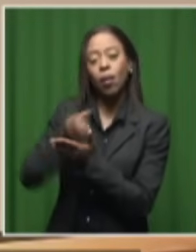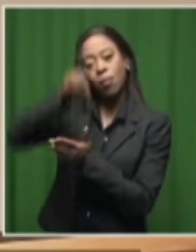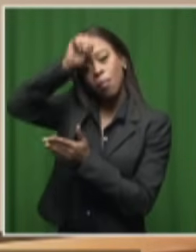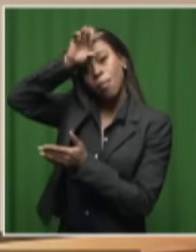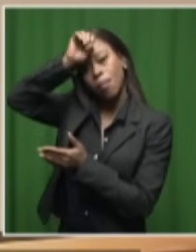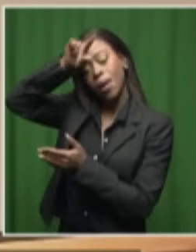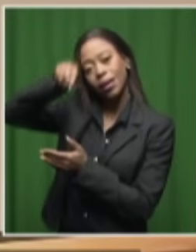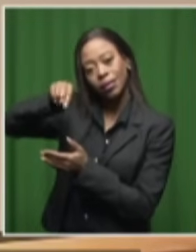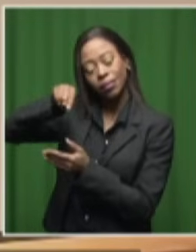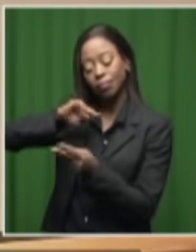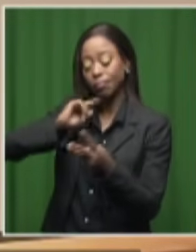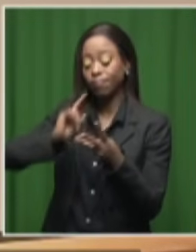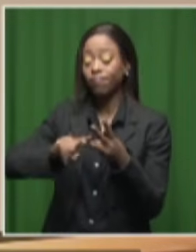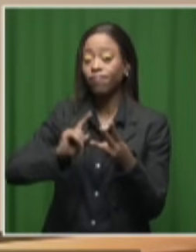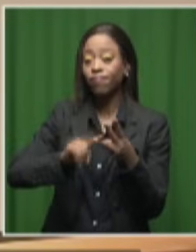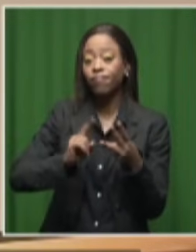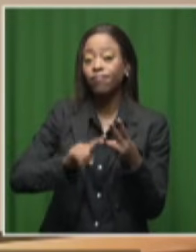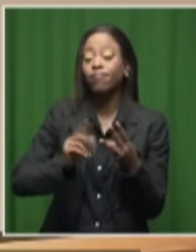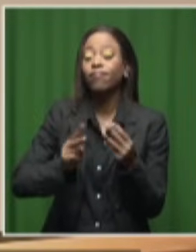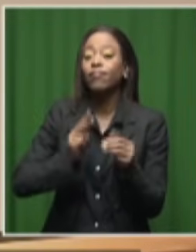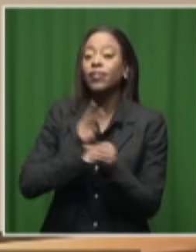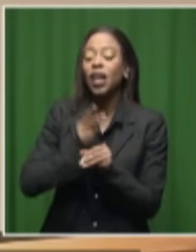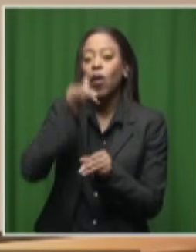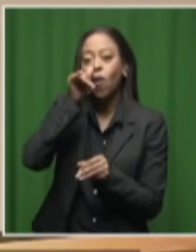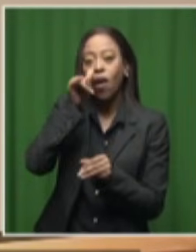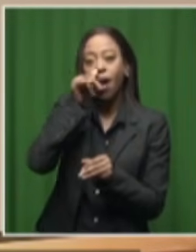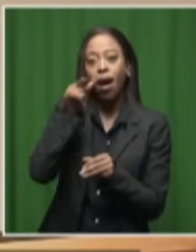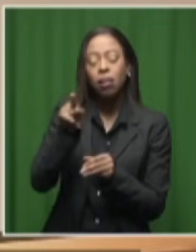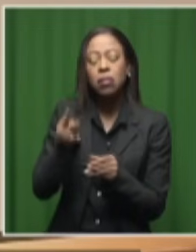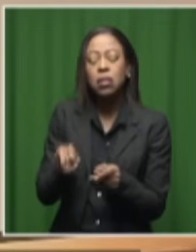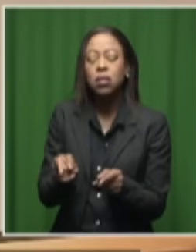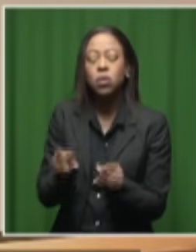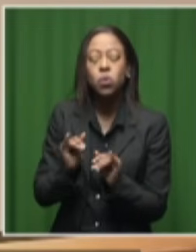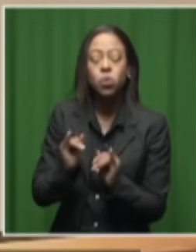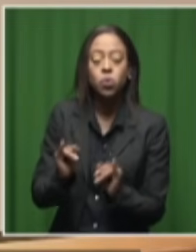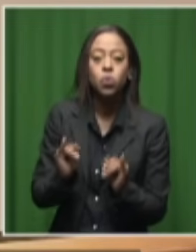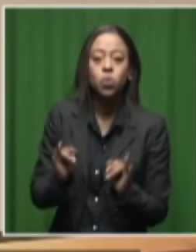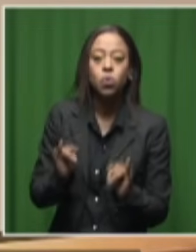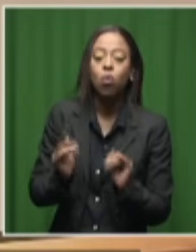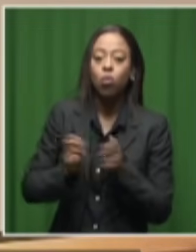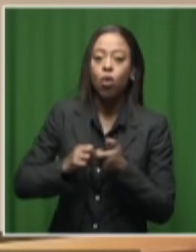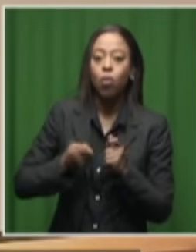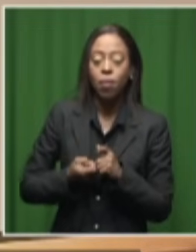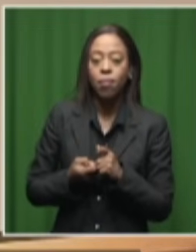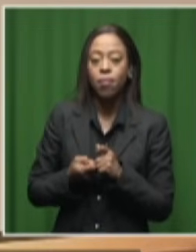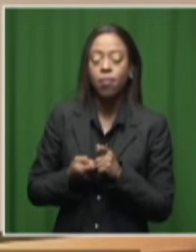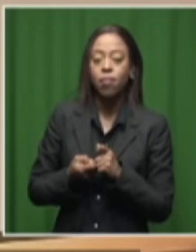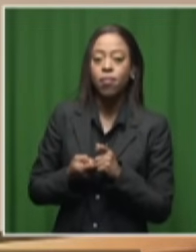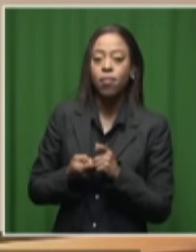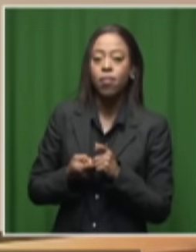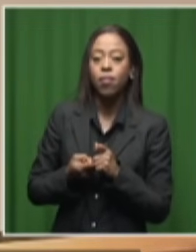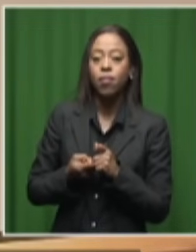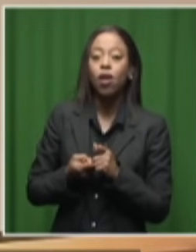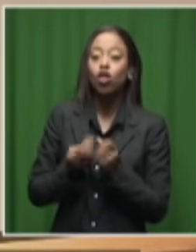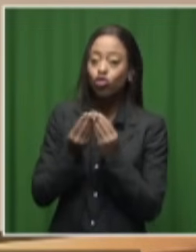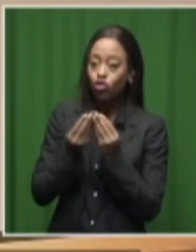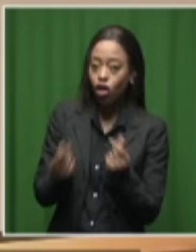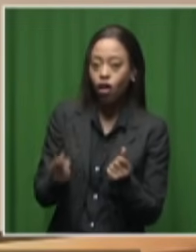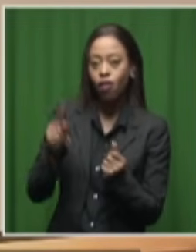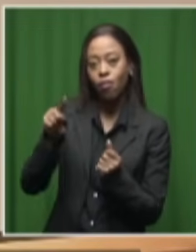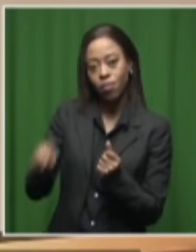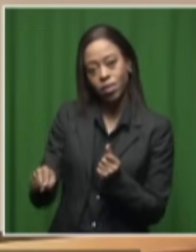sector. Thirdly, crime is a major issue which needs to be attended